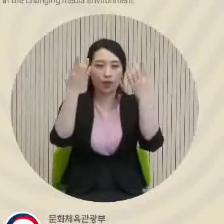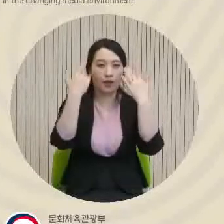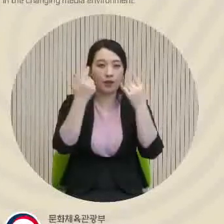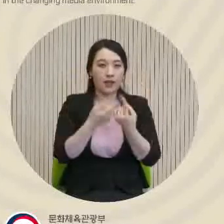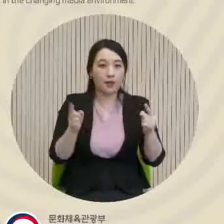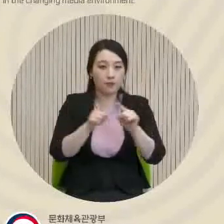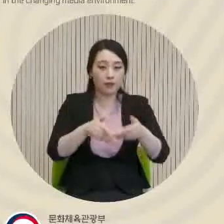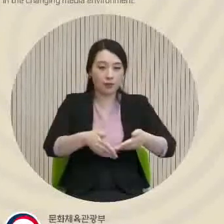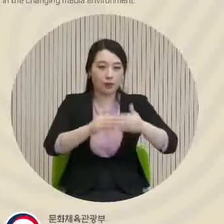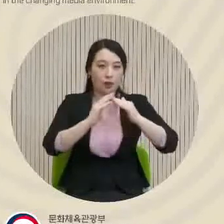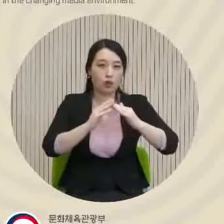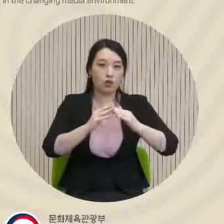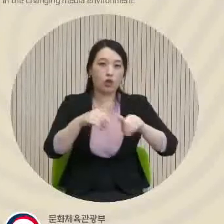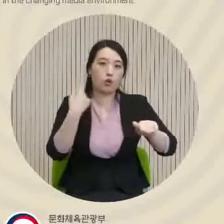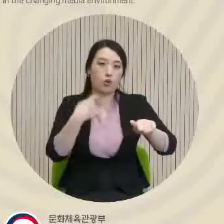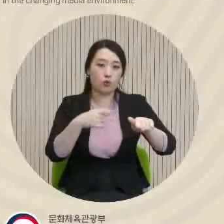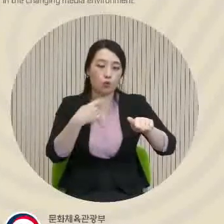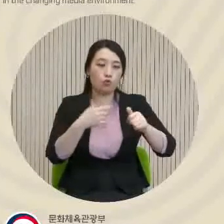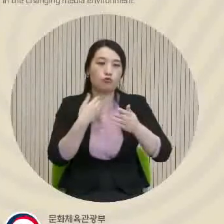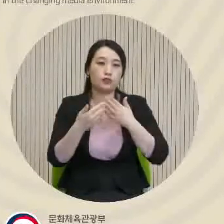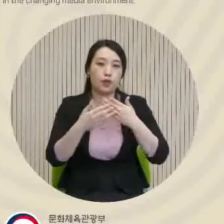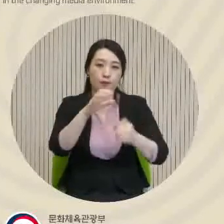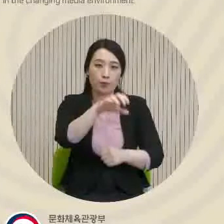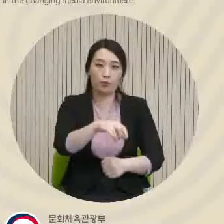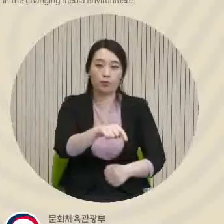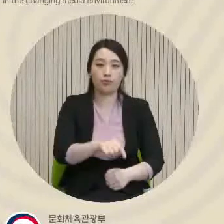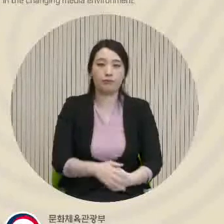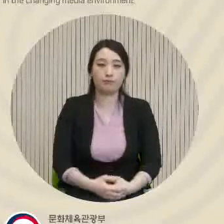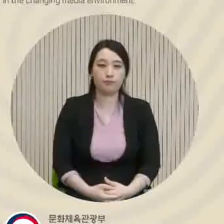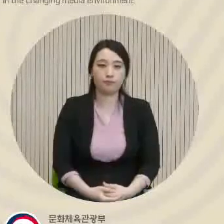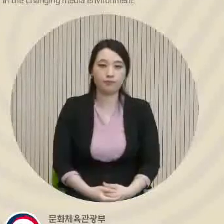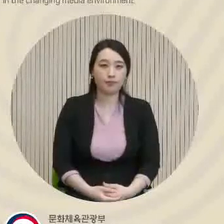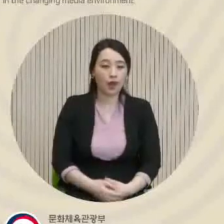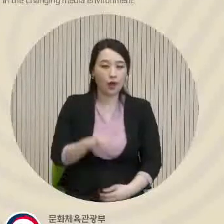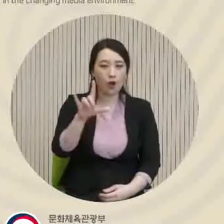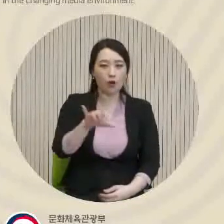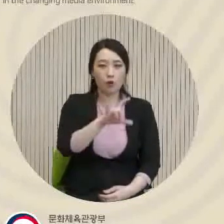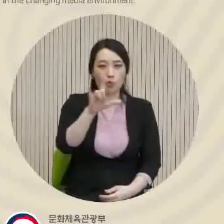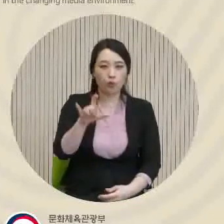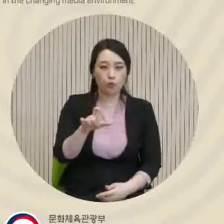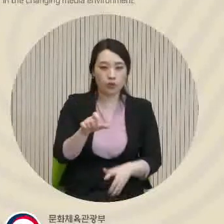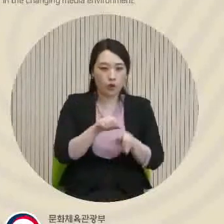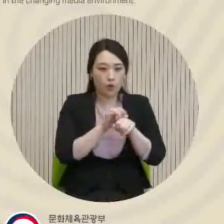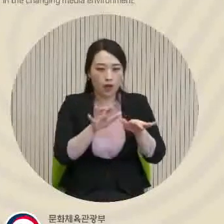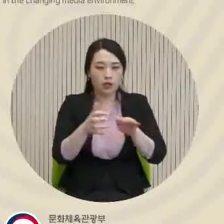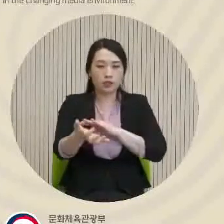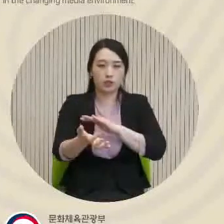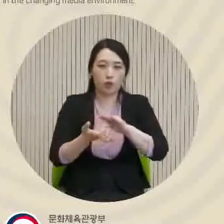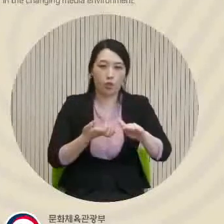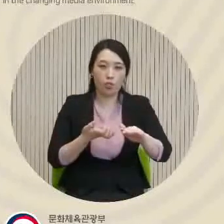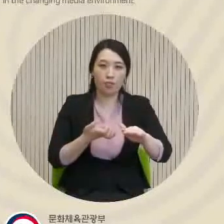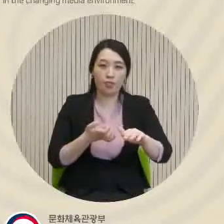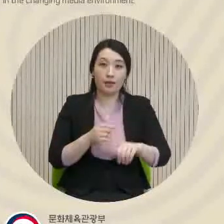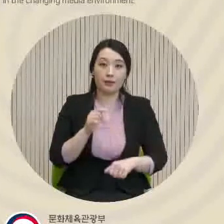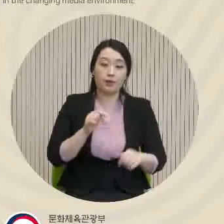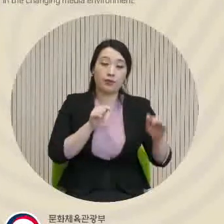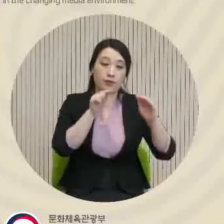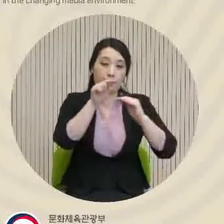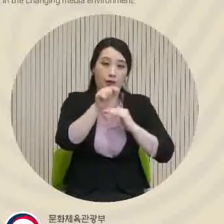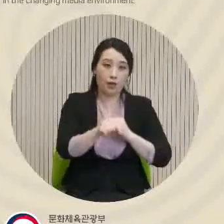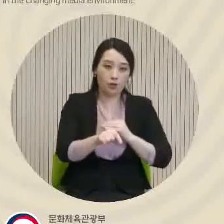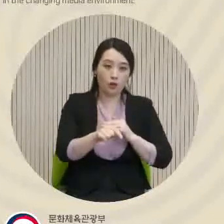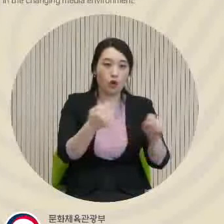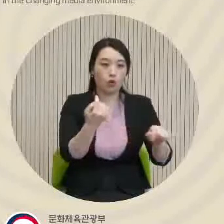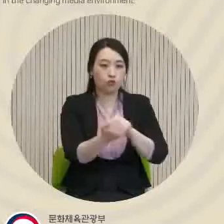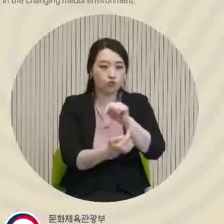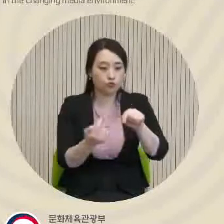for children between the 0 to 14. This education center was established right before